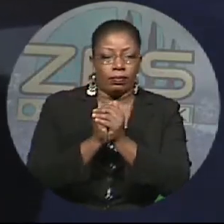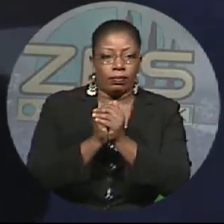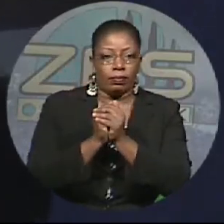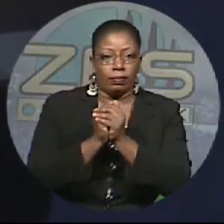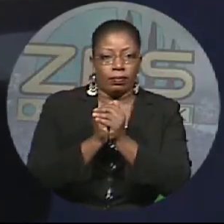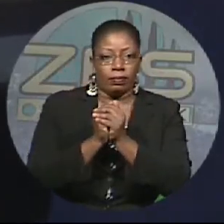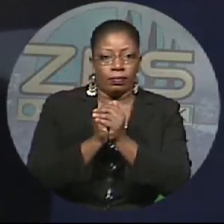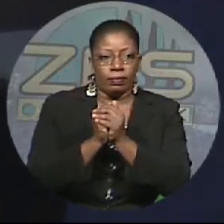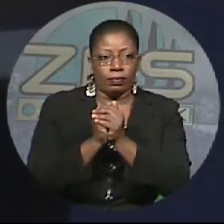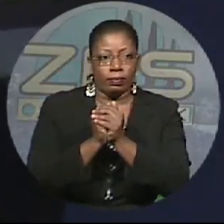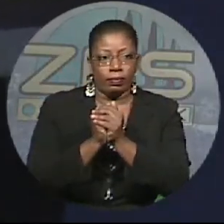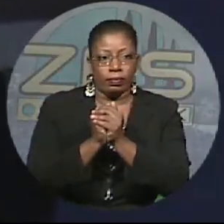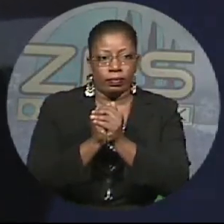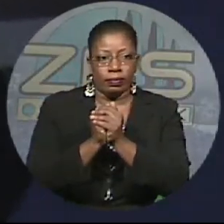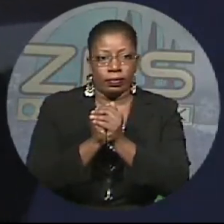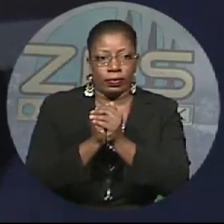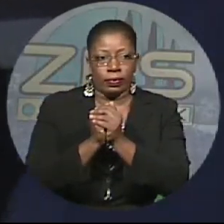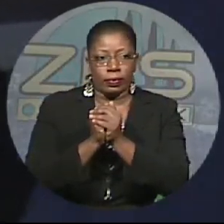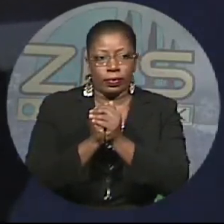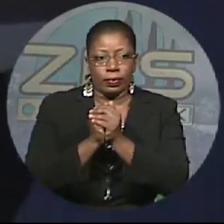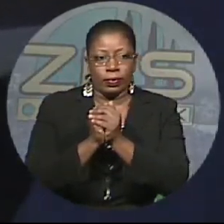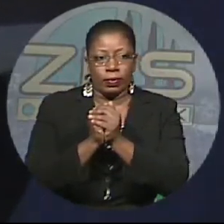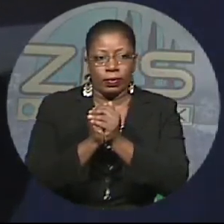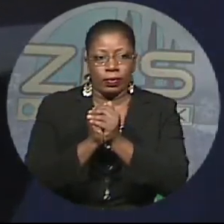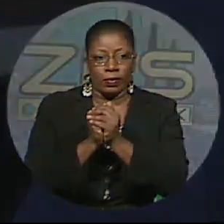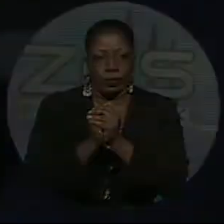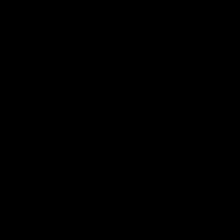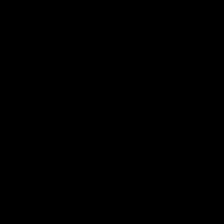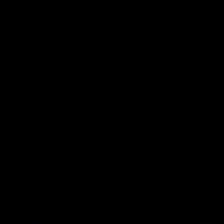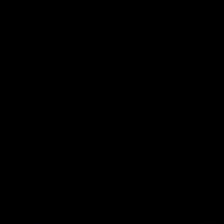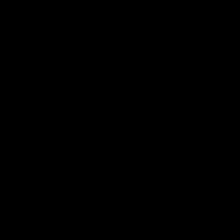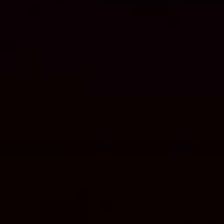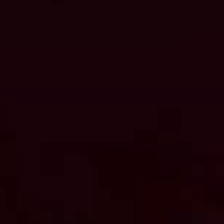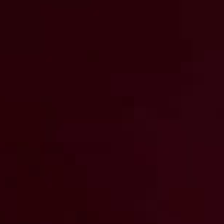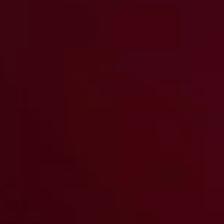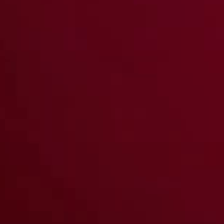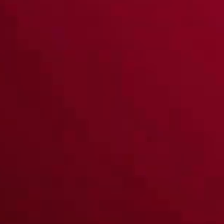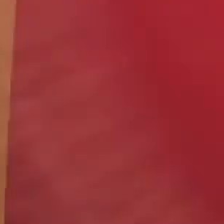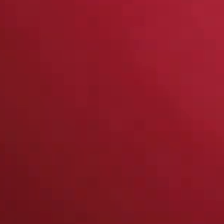some information. They ain't influencing to put the stuff in the body. We need to come to corner like that.